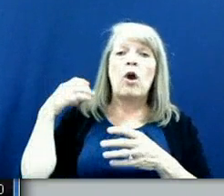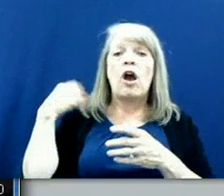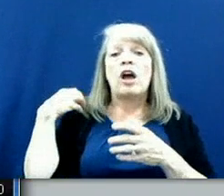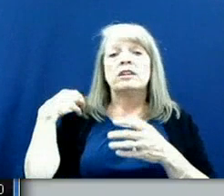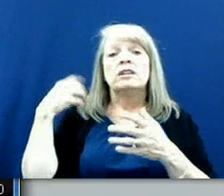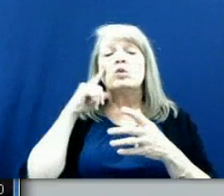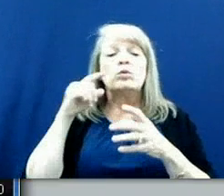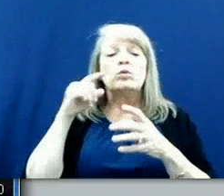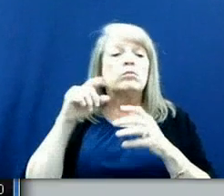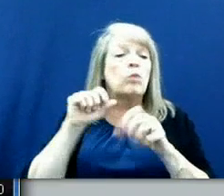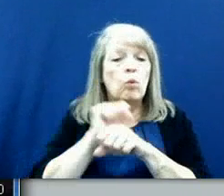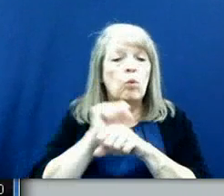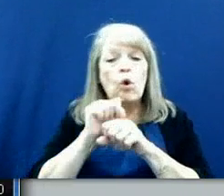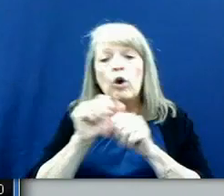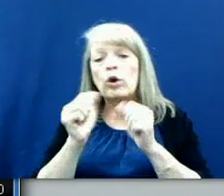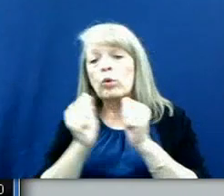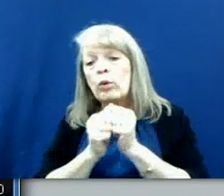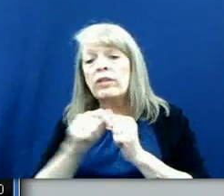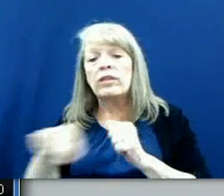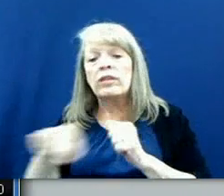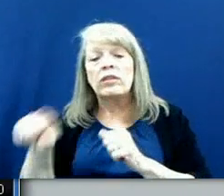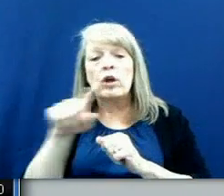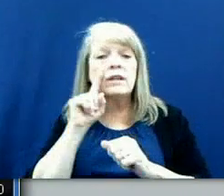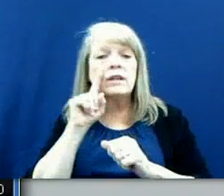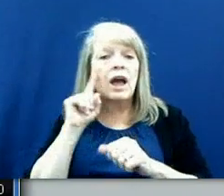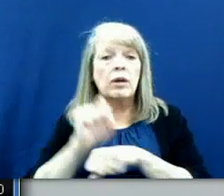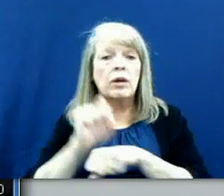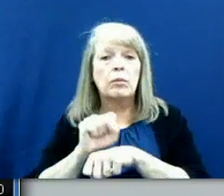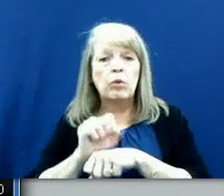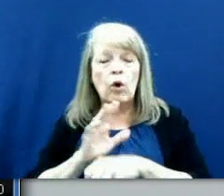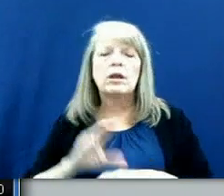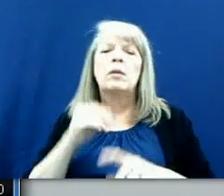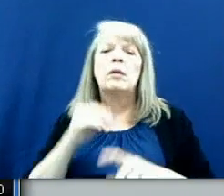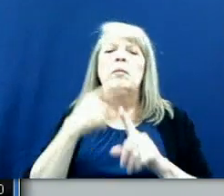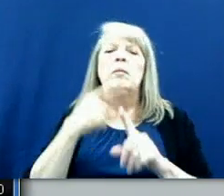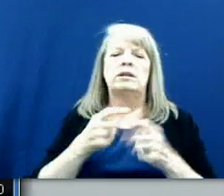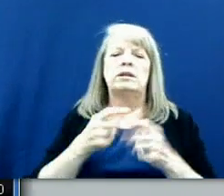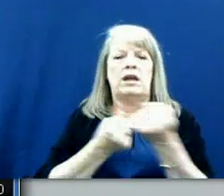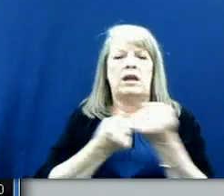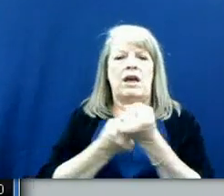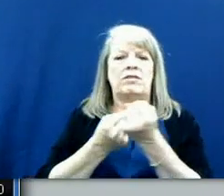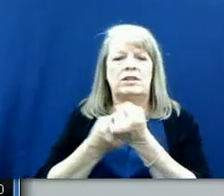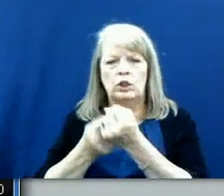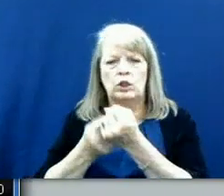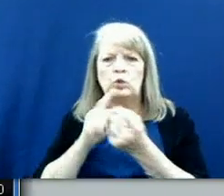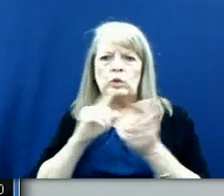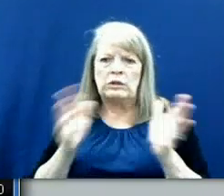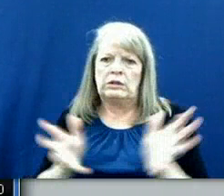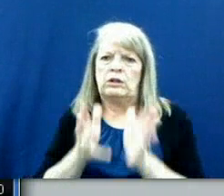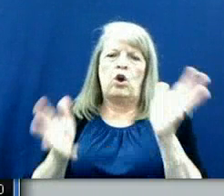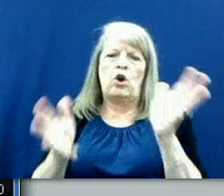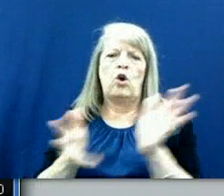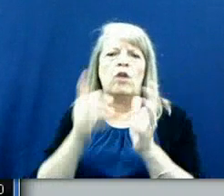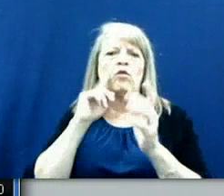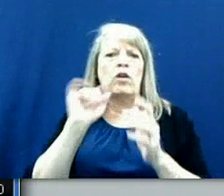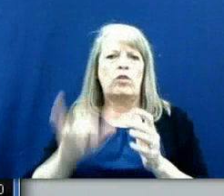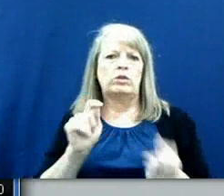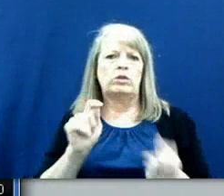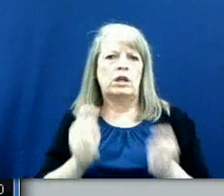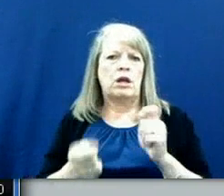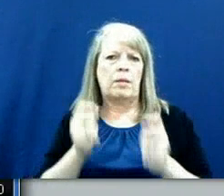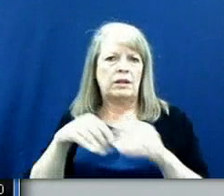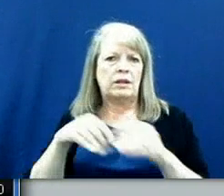deaf employees, and advocating for accommodations.